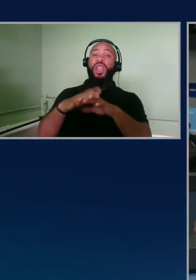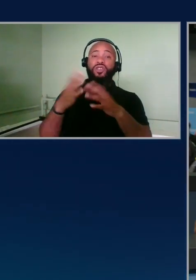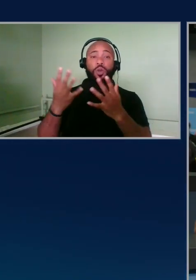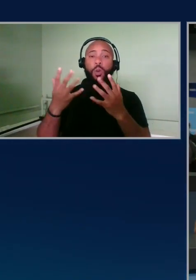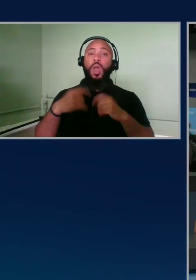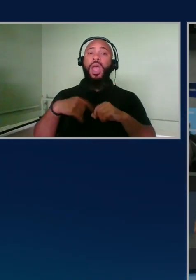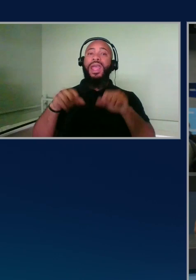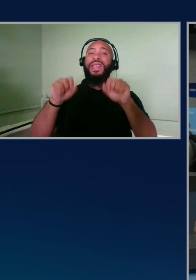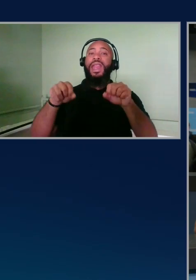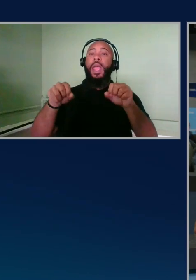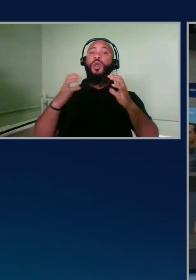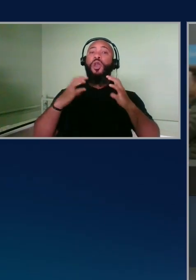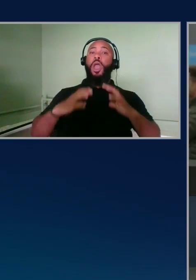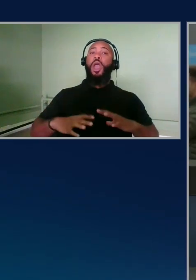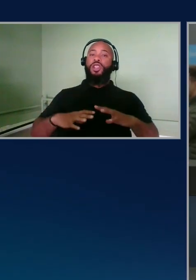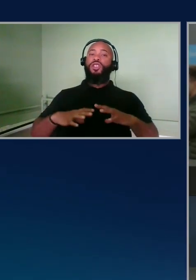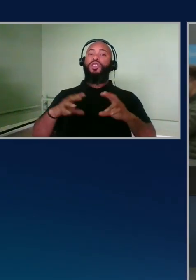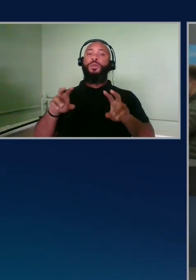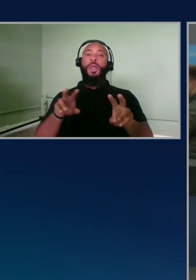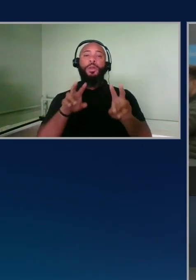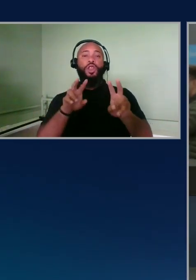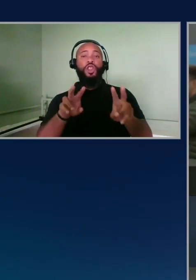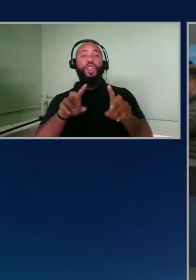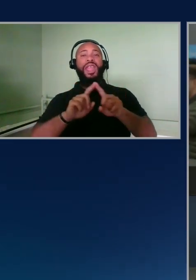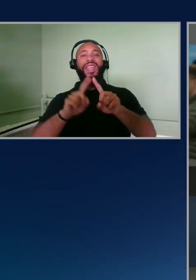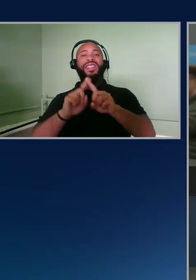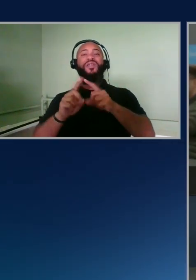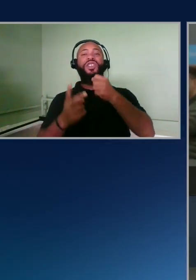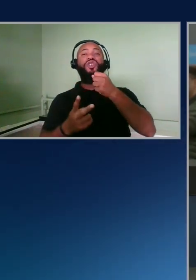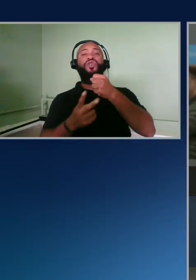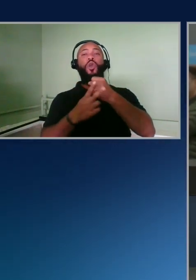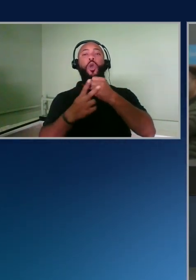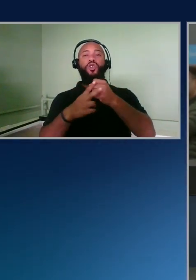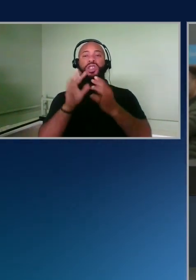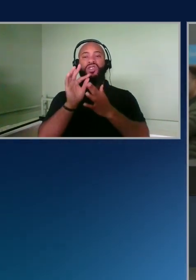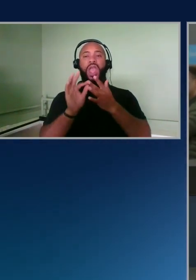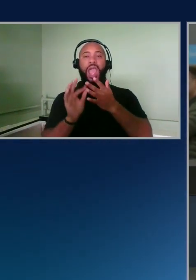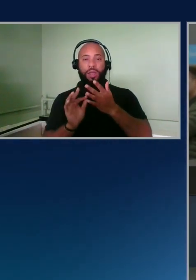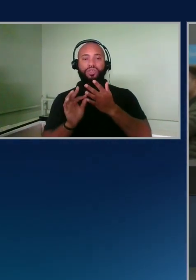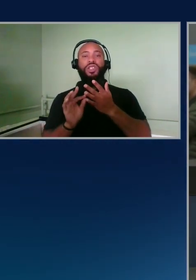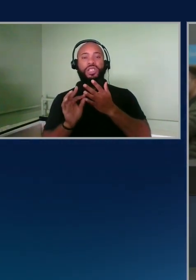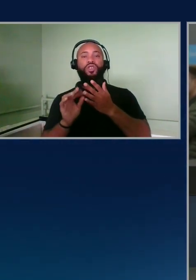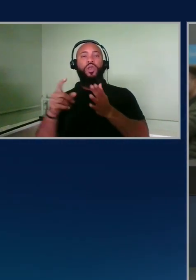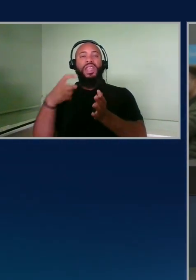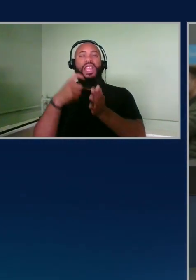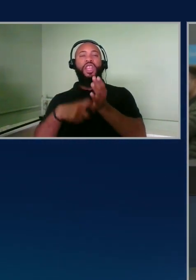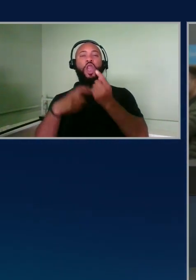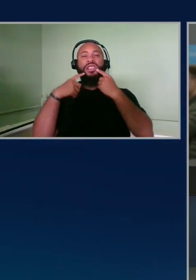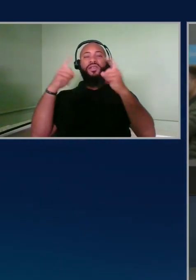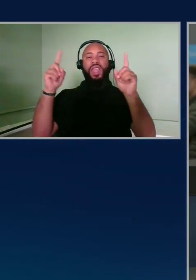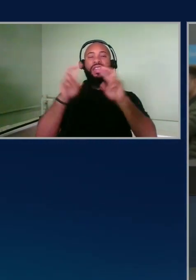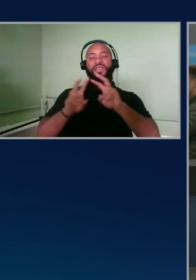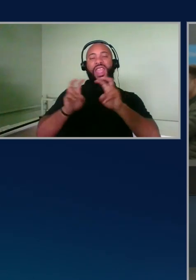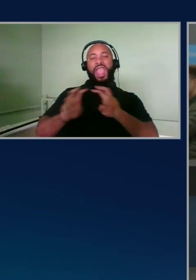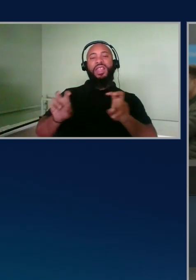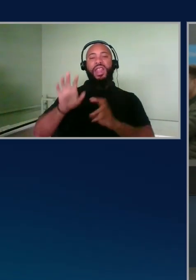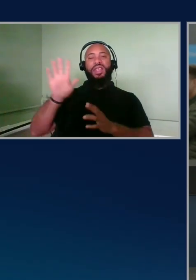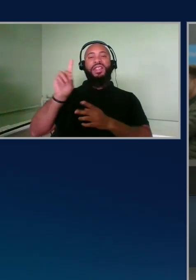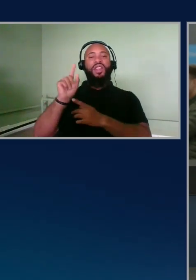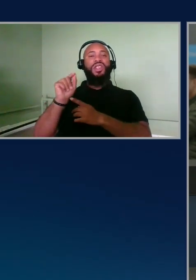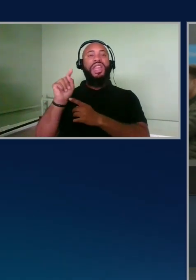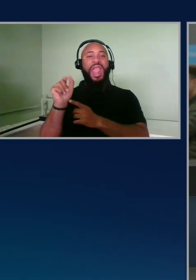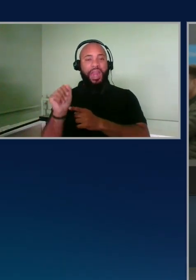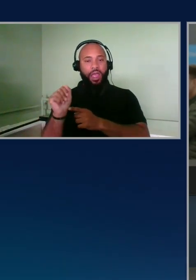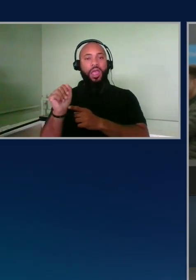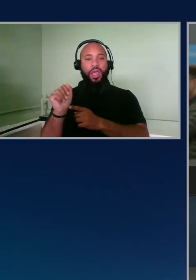at different storage tier options so they can cost-effectively analyze their data that's sitting on S3 without having to